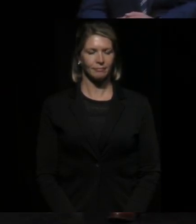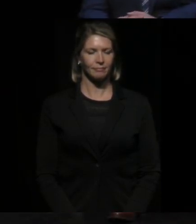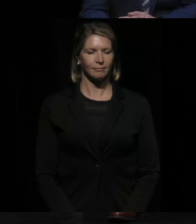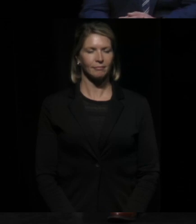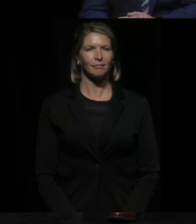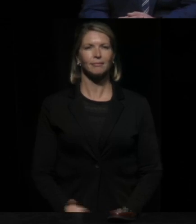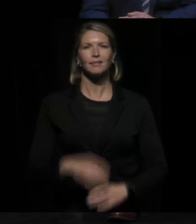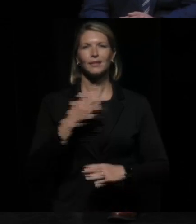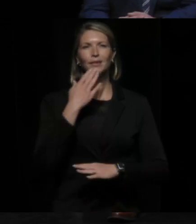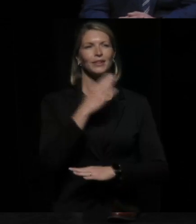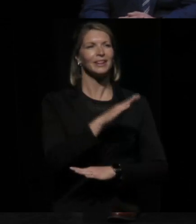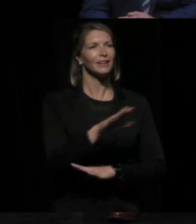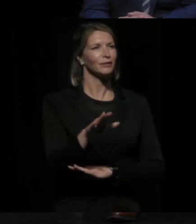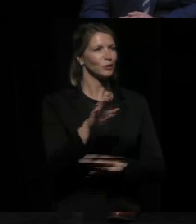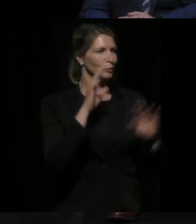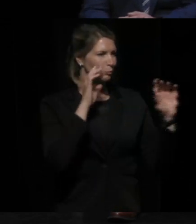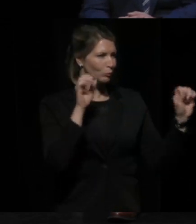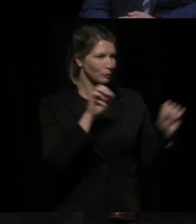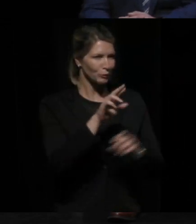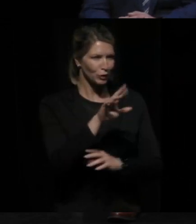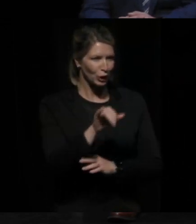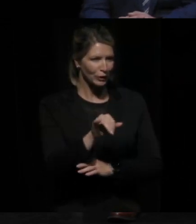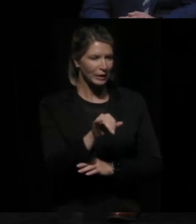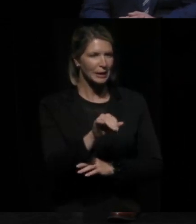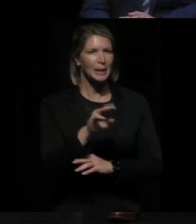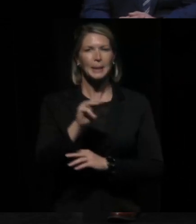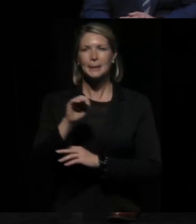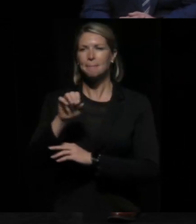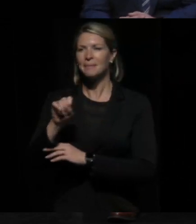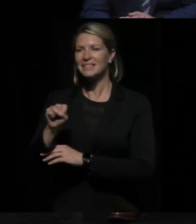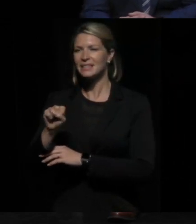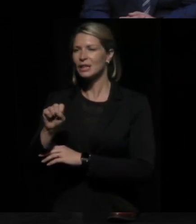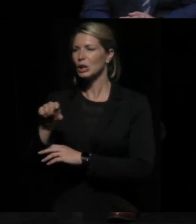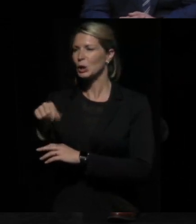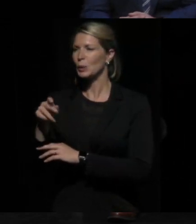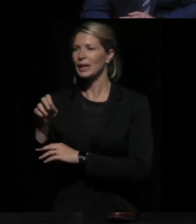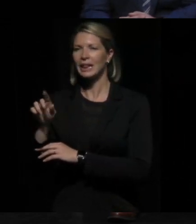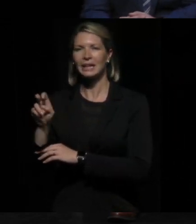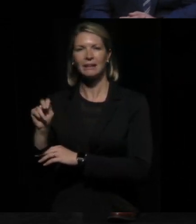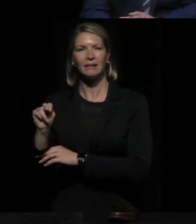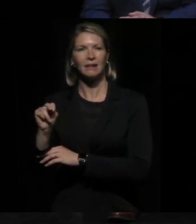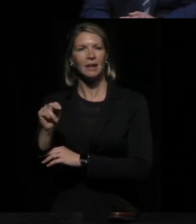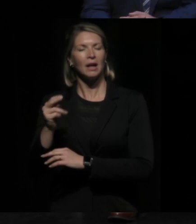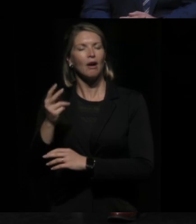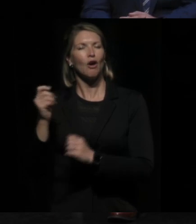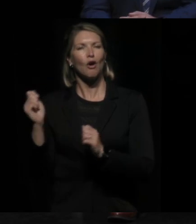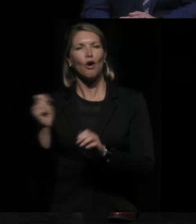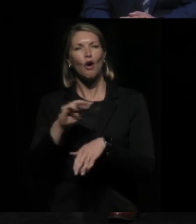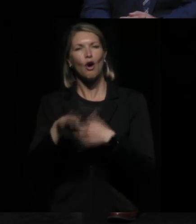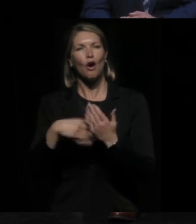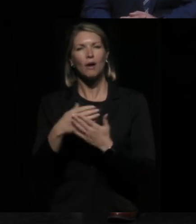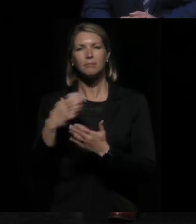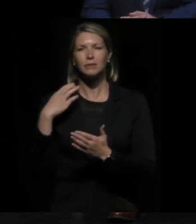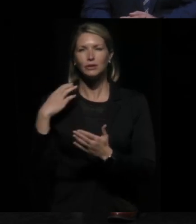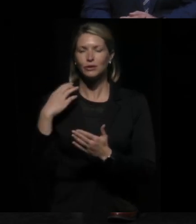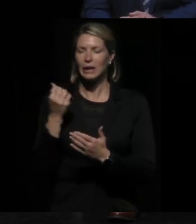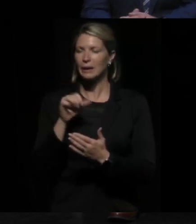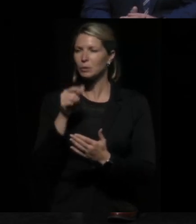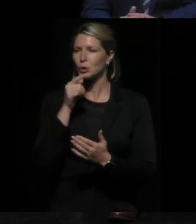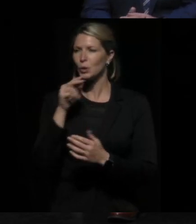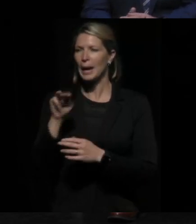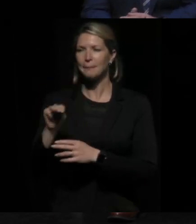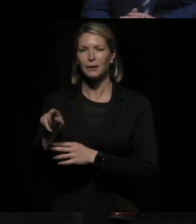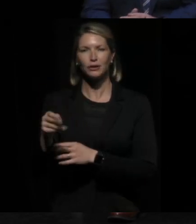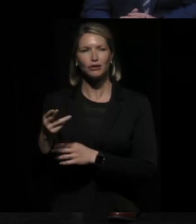Good afternoon, Premier Furey, Ms. Quinlan, honourable ministers, members of the House of Assembly,